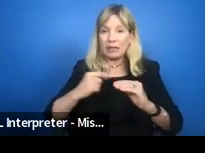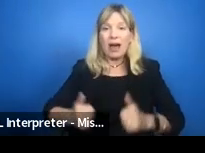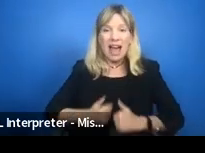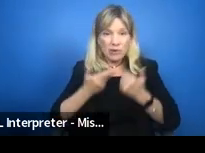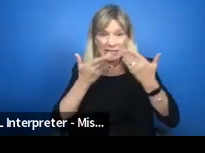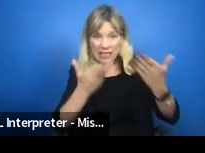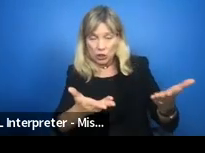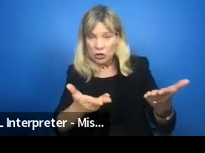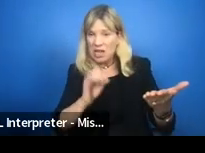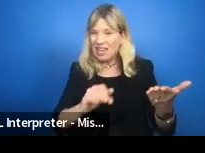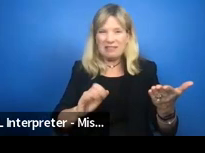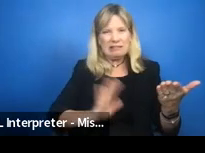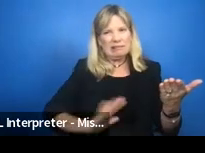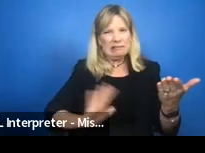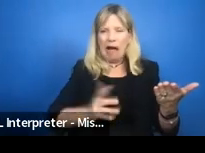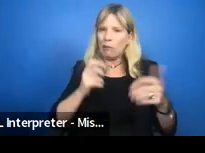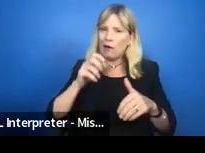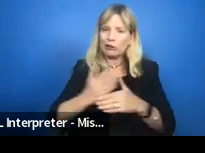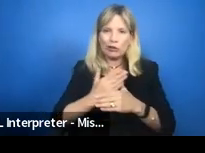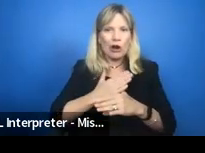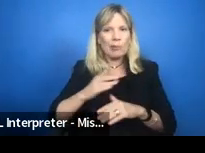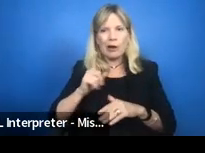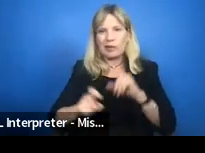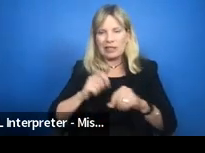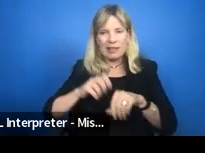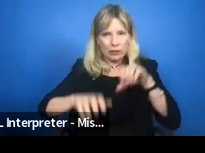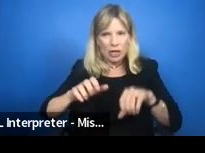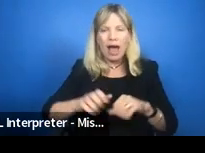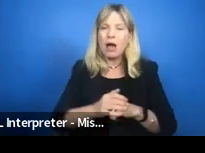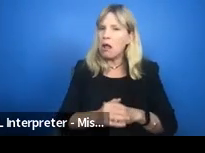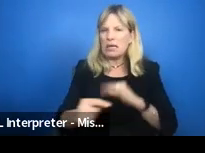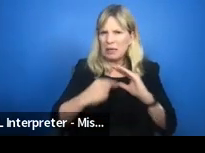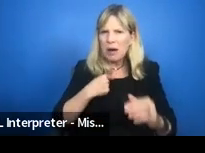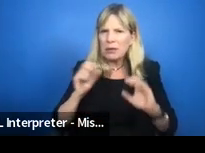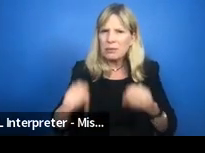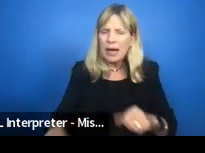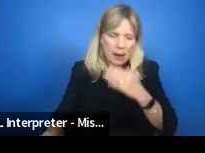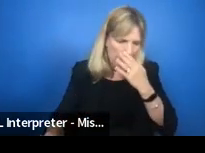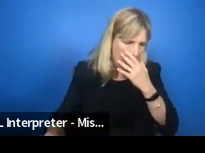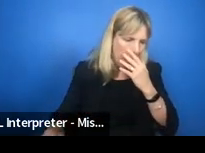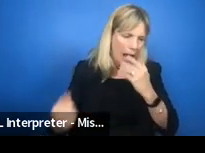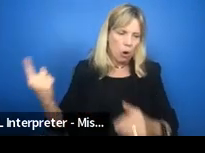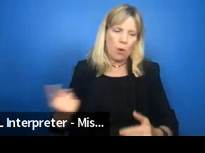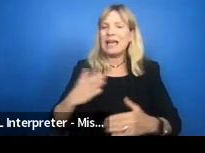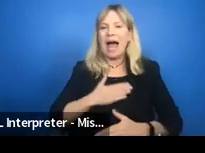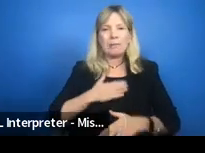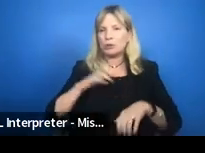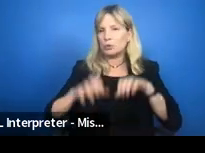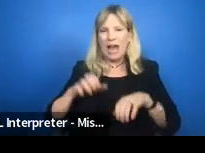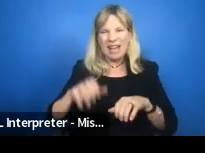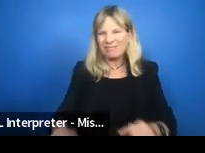if you don't feel comfortable sharing questions in the chat here, but I'm always happy to chat that way as